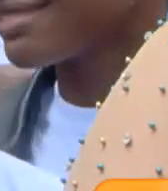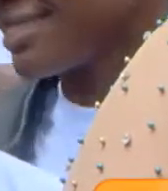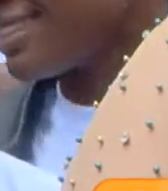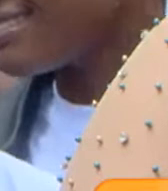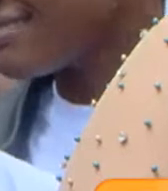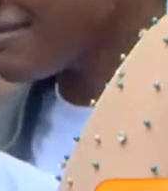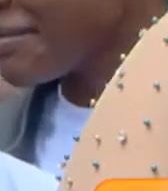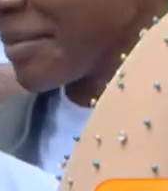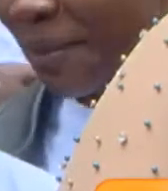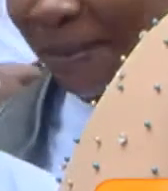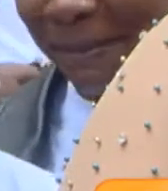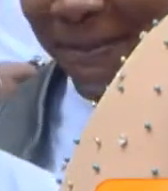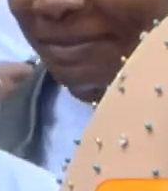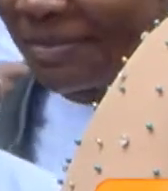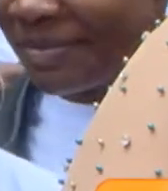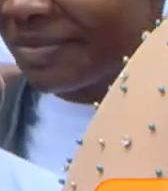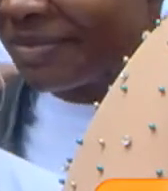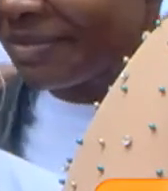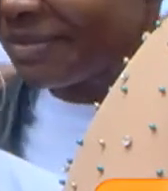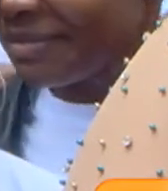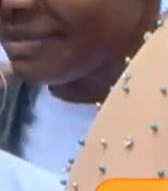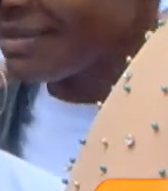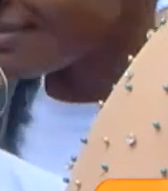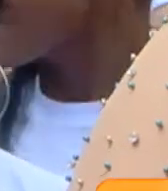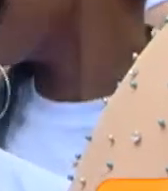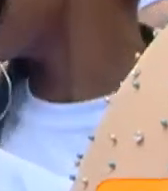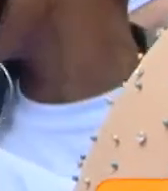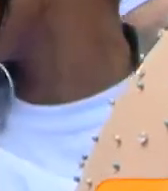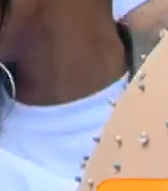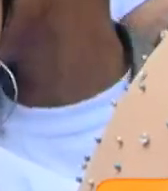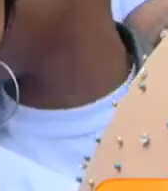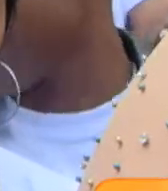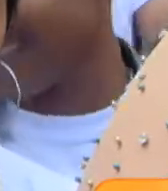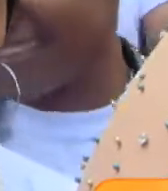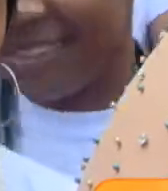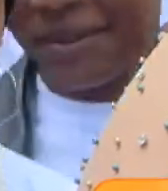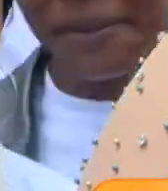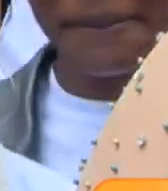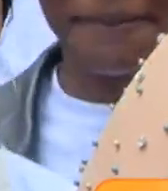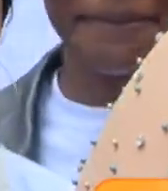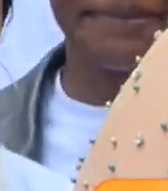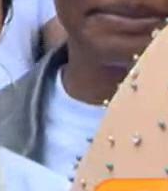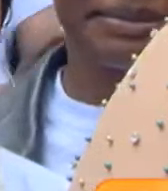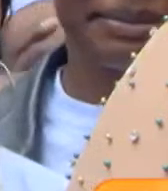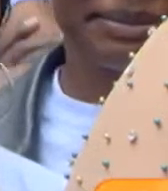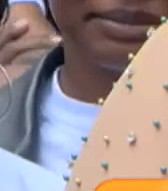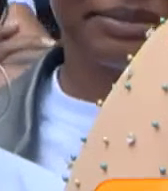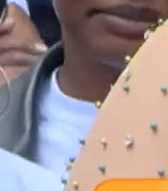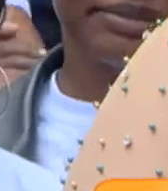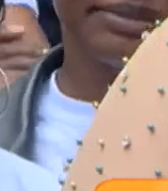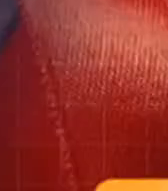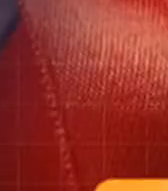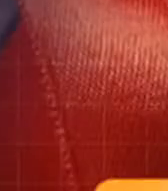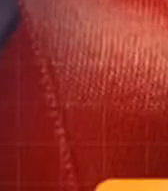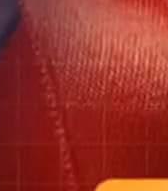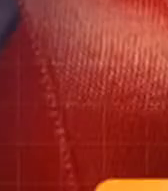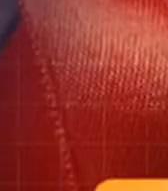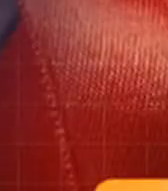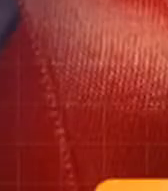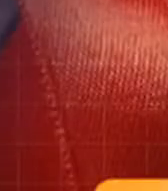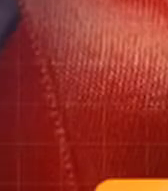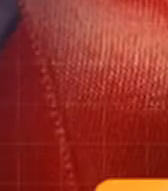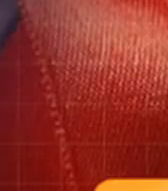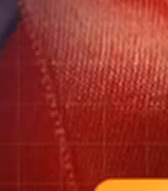numbers of girls being violated, especially in poor urban families. According